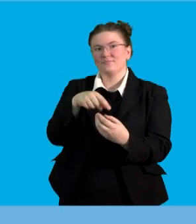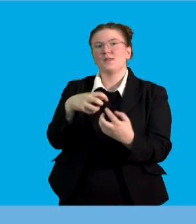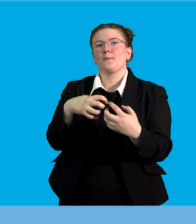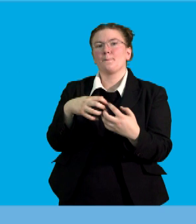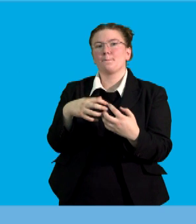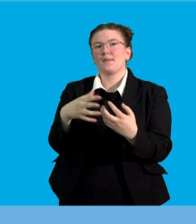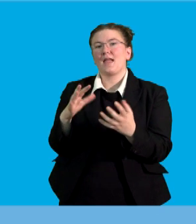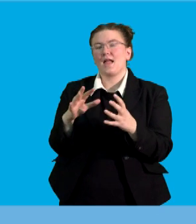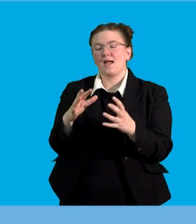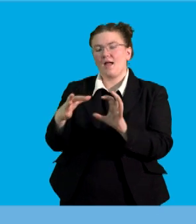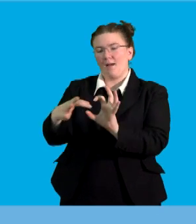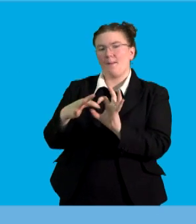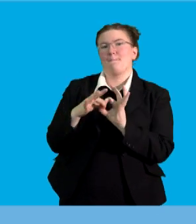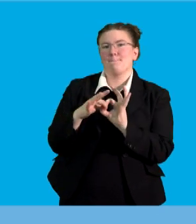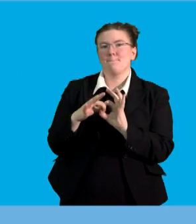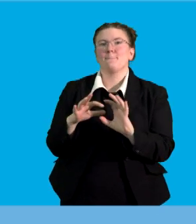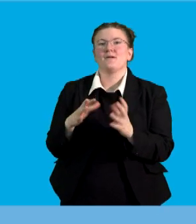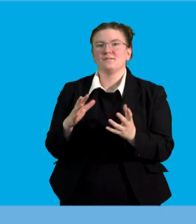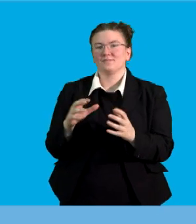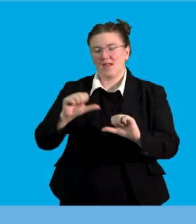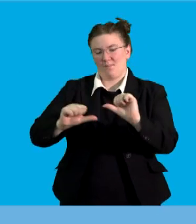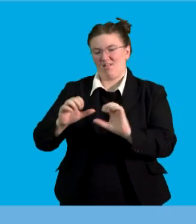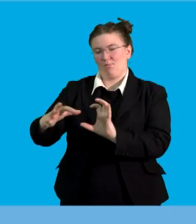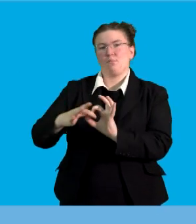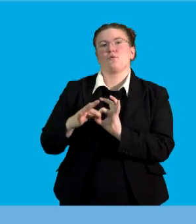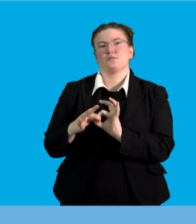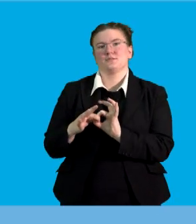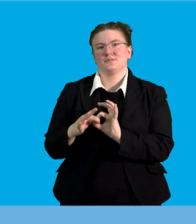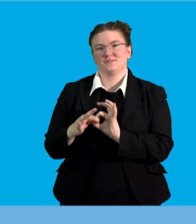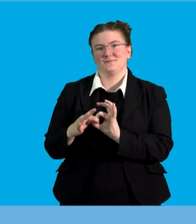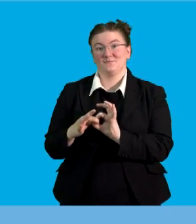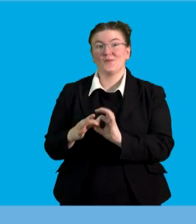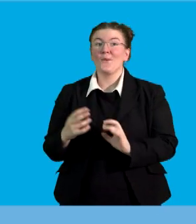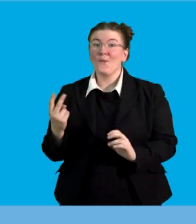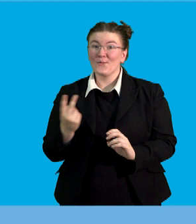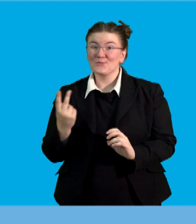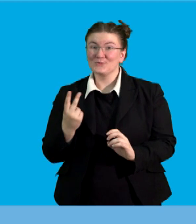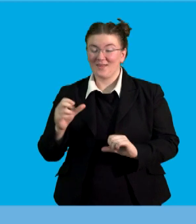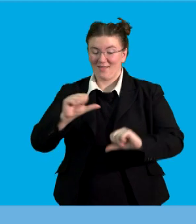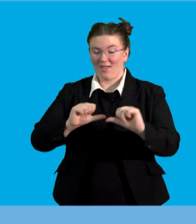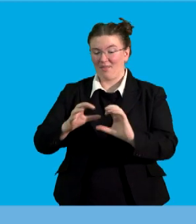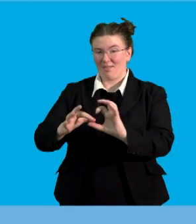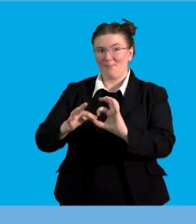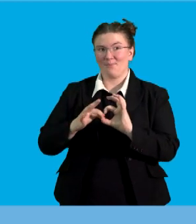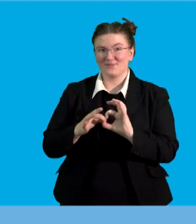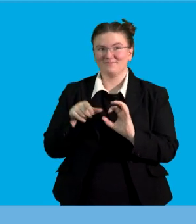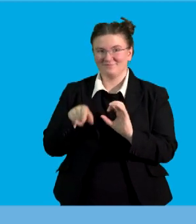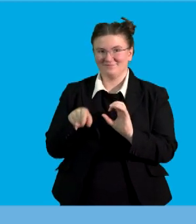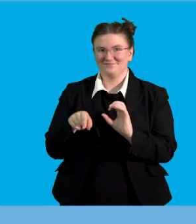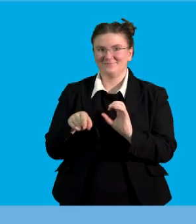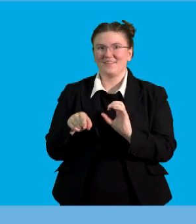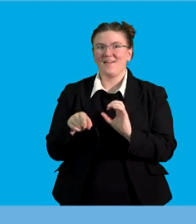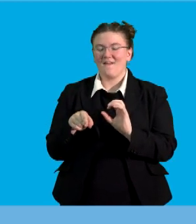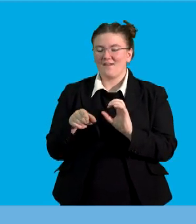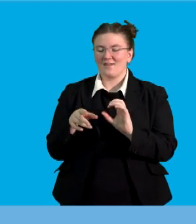they are held together by chemical bonds. Again, that a chemical bond, that's now an attractive force